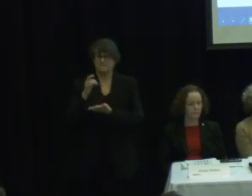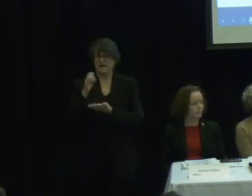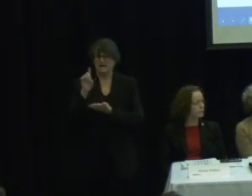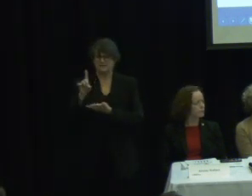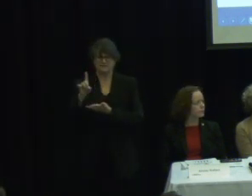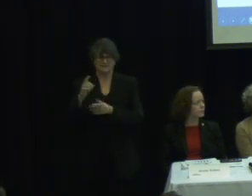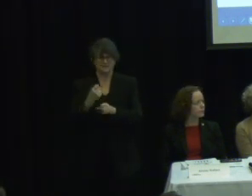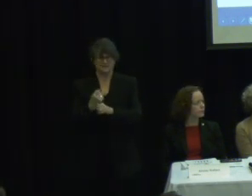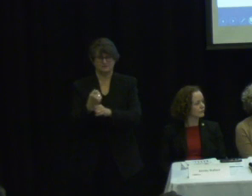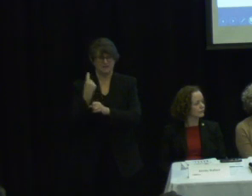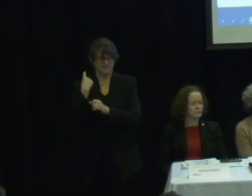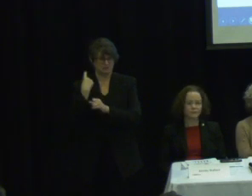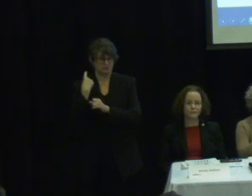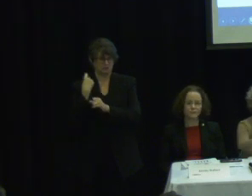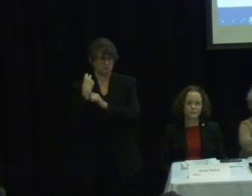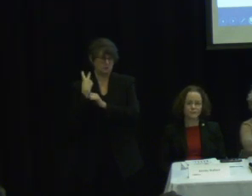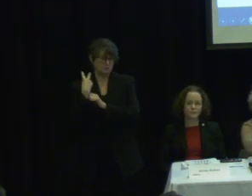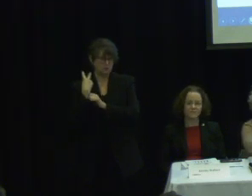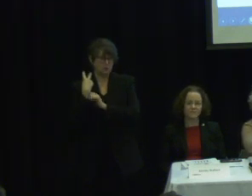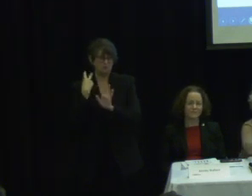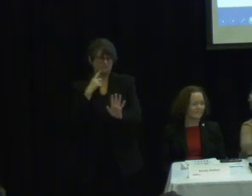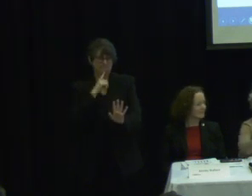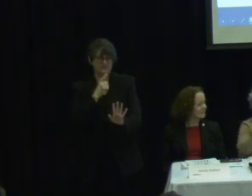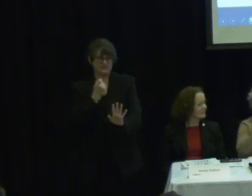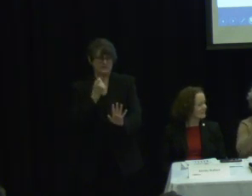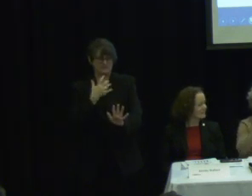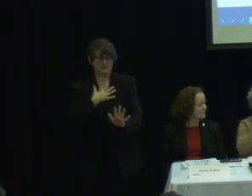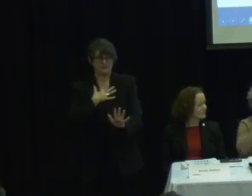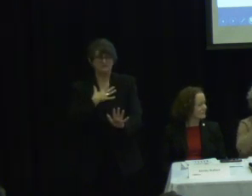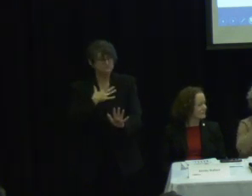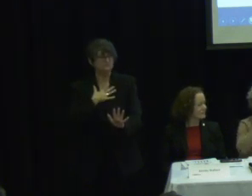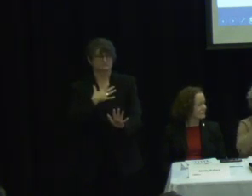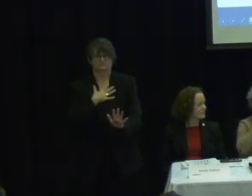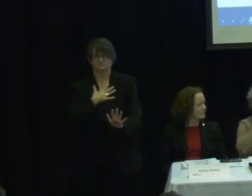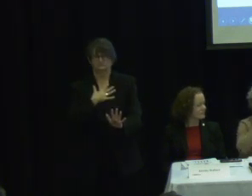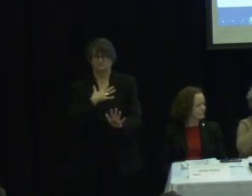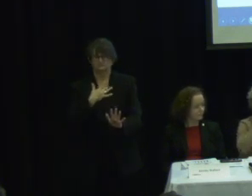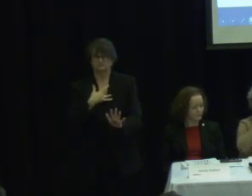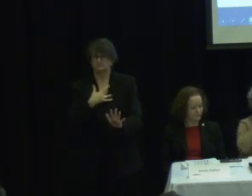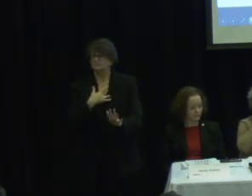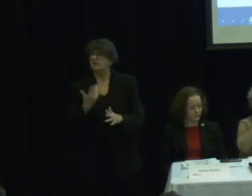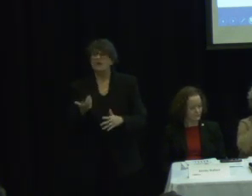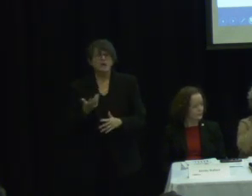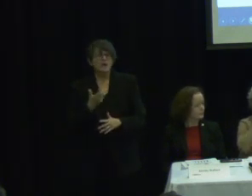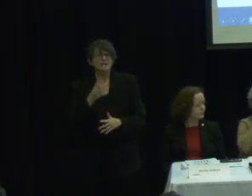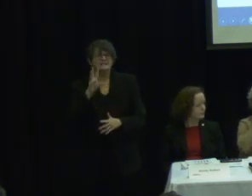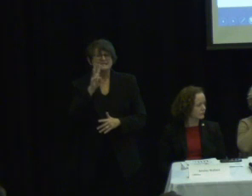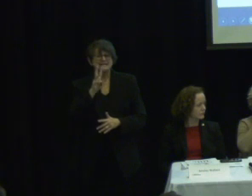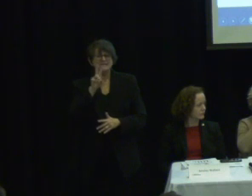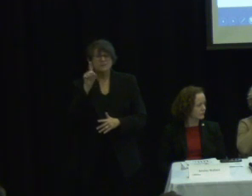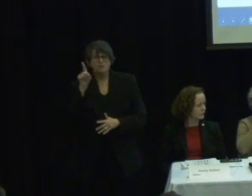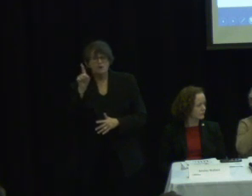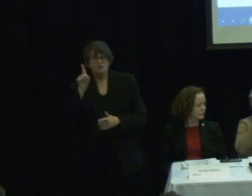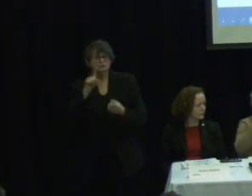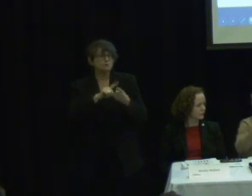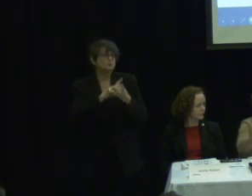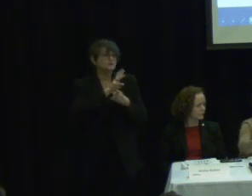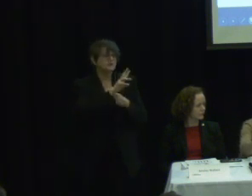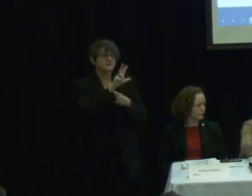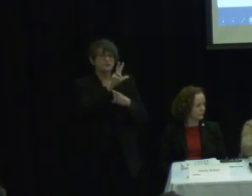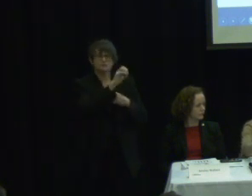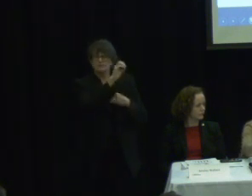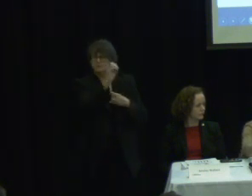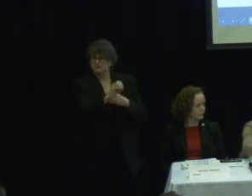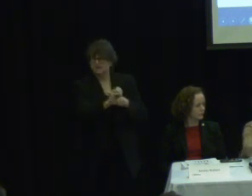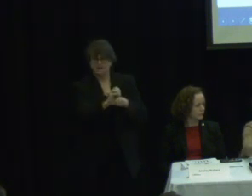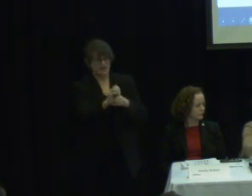of disheartening figure, a poll came out that said something like 61 to 63% of